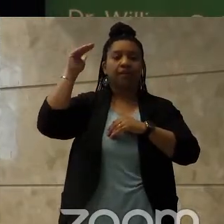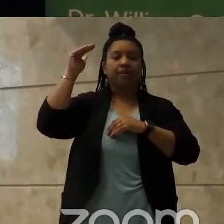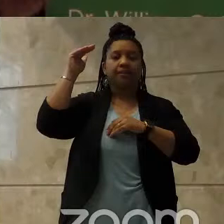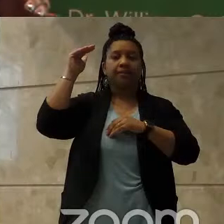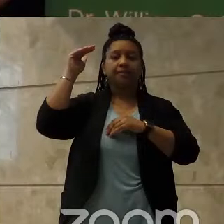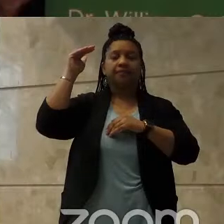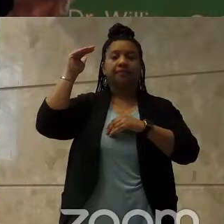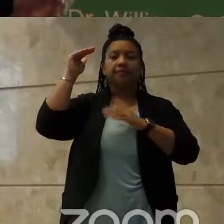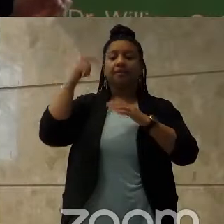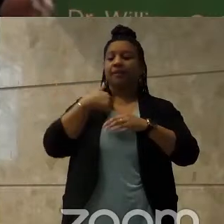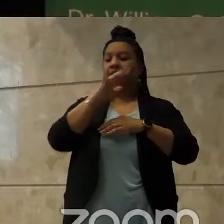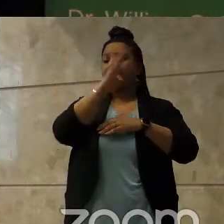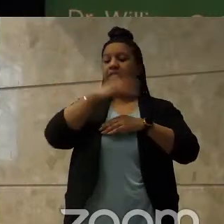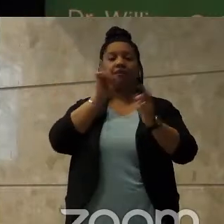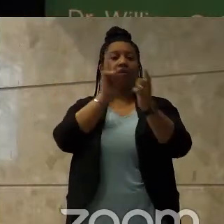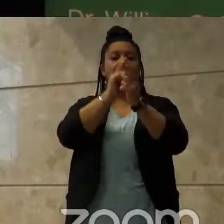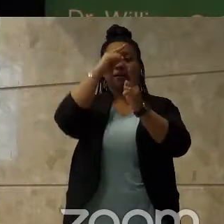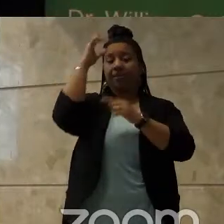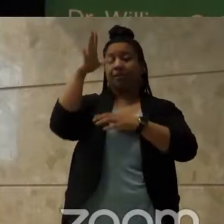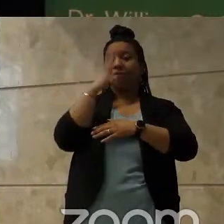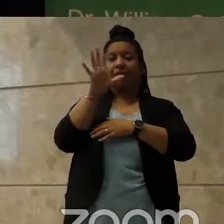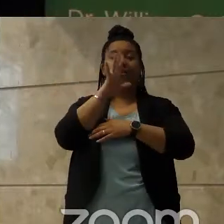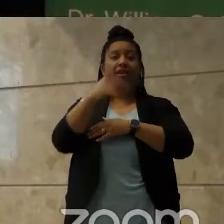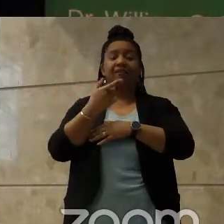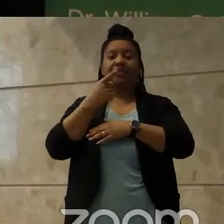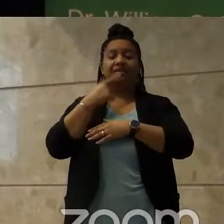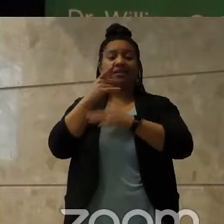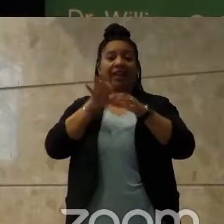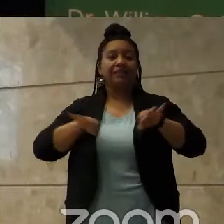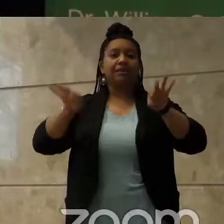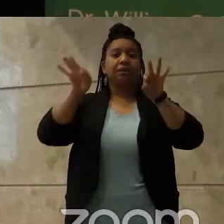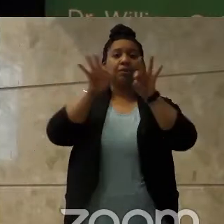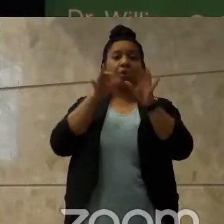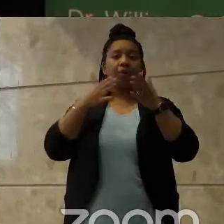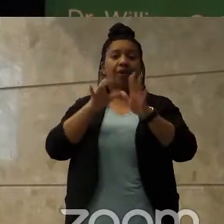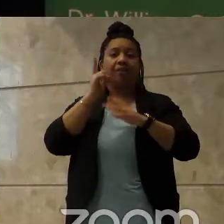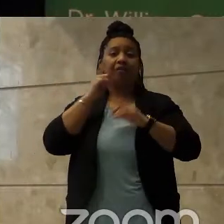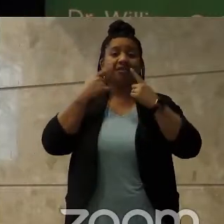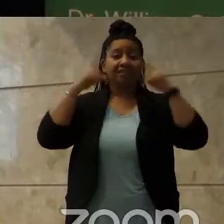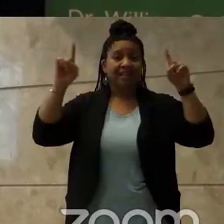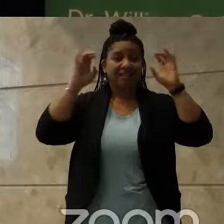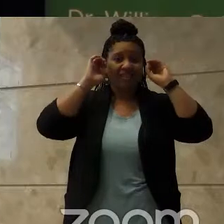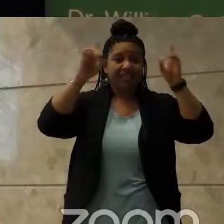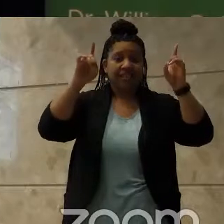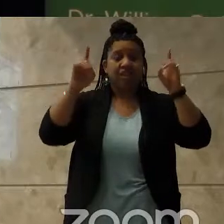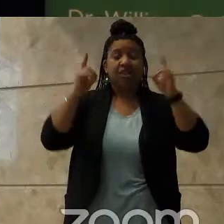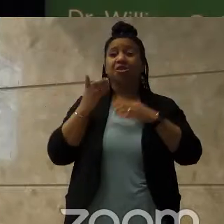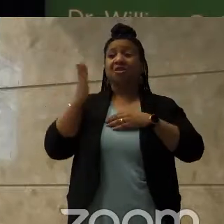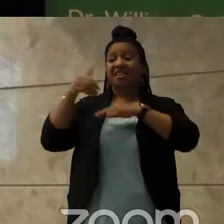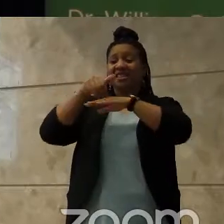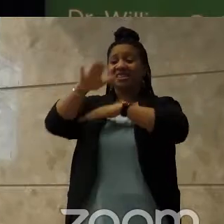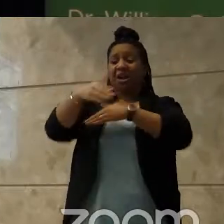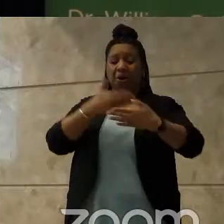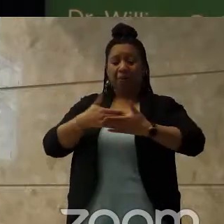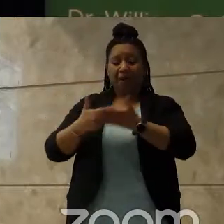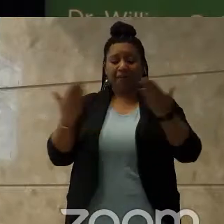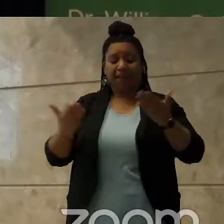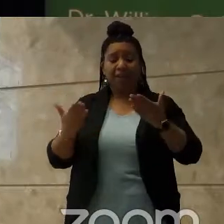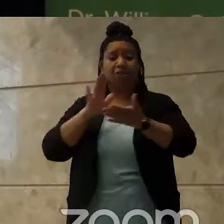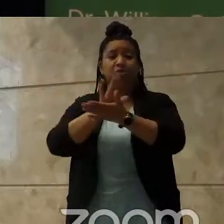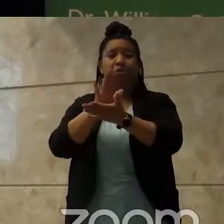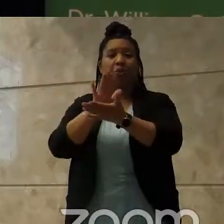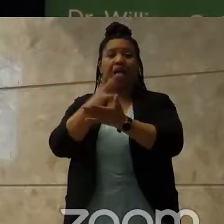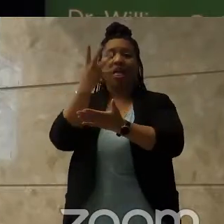I've never met a Black mama who didn't say the key to success is education. So she sent her baby here and her baby didn't make